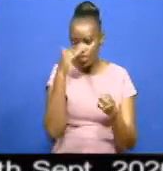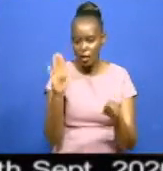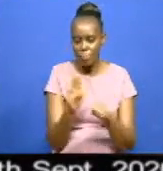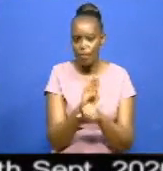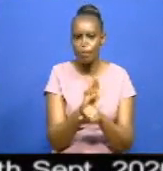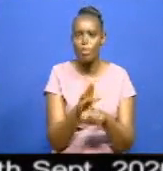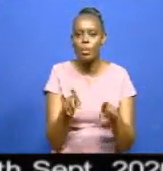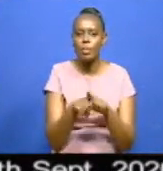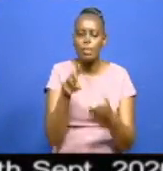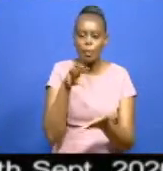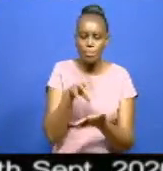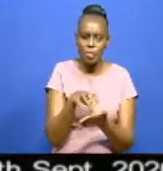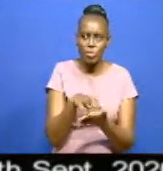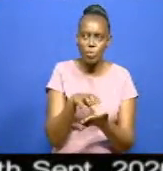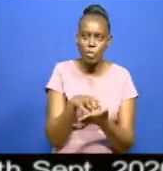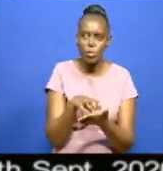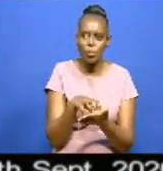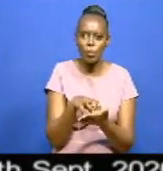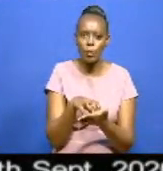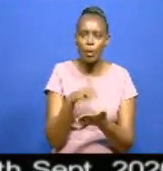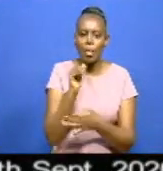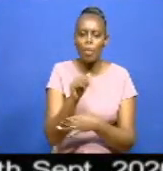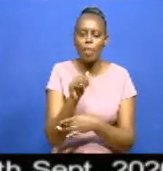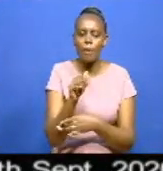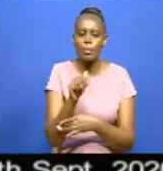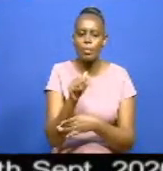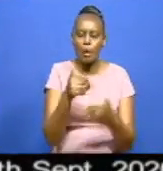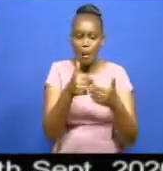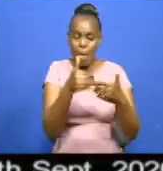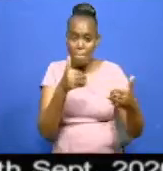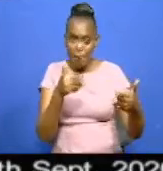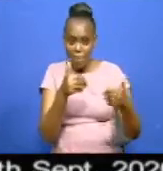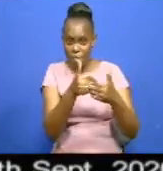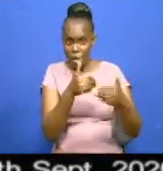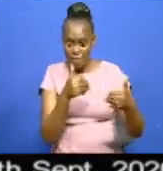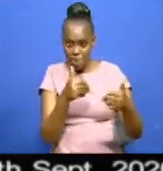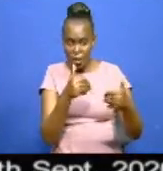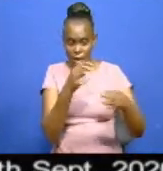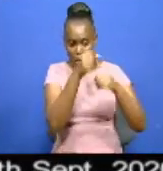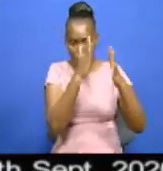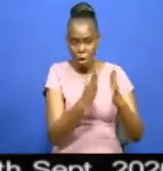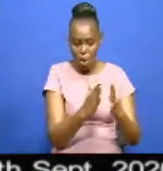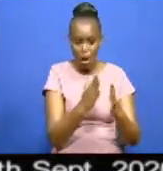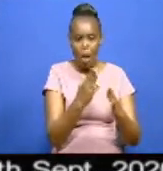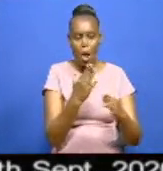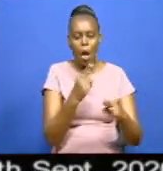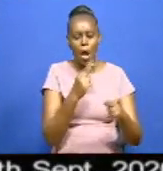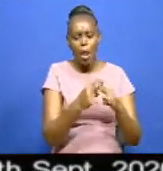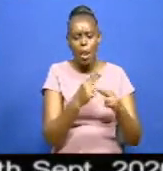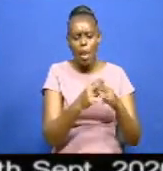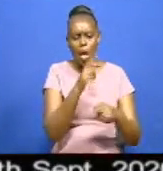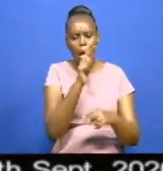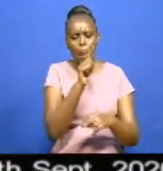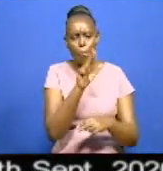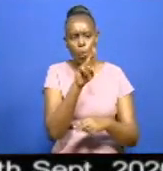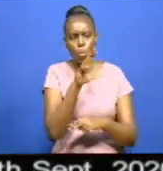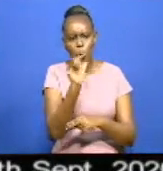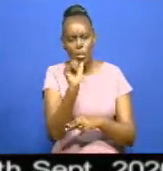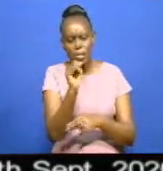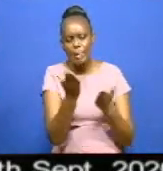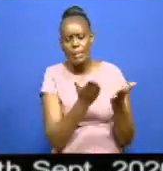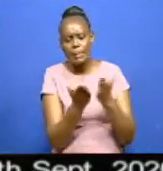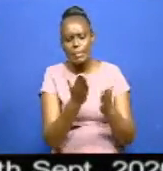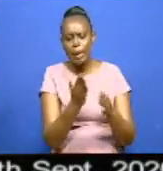is the same scenario, Mr. Speaker, that the previous holder of that office, Madam Lucy Ndungu, you remember, also served in